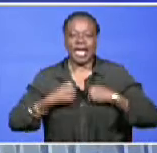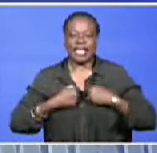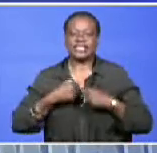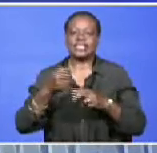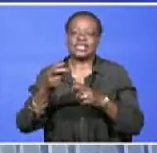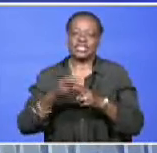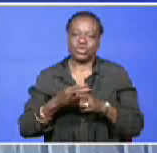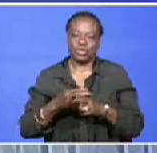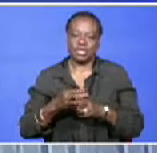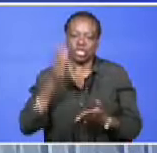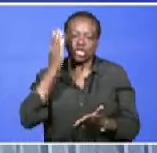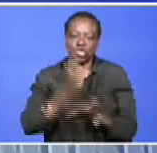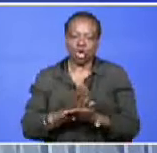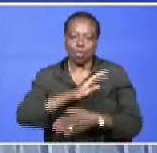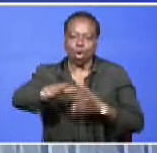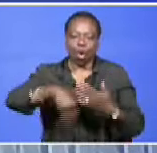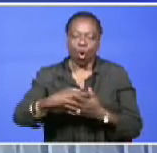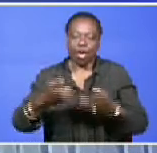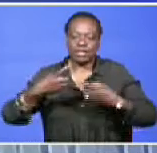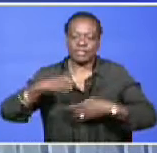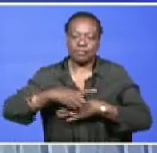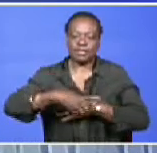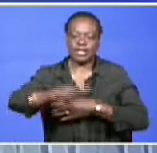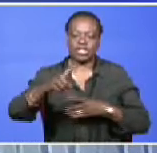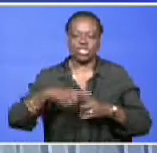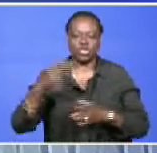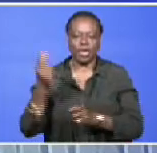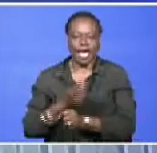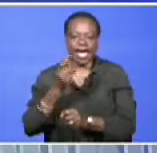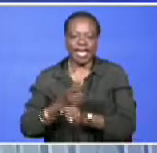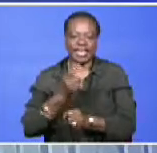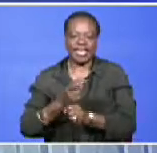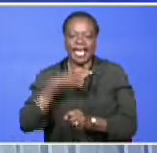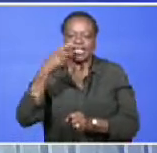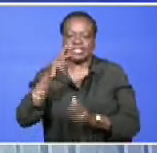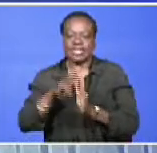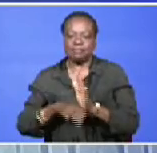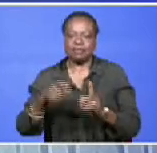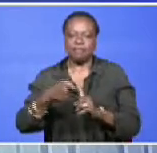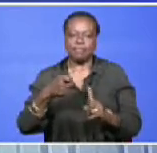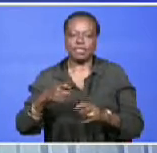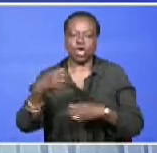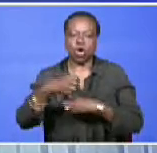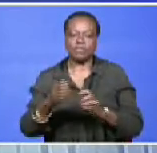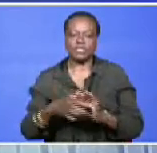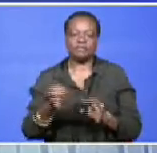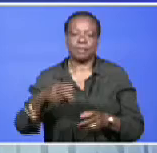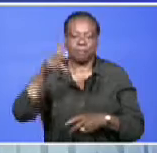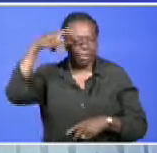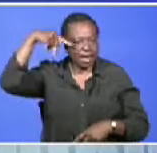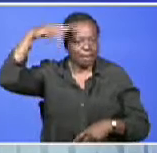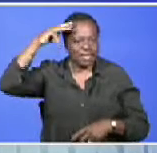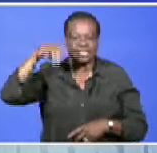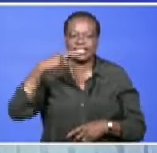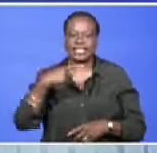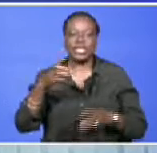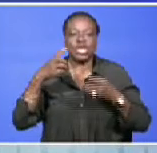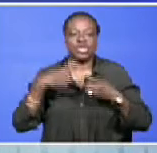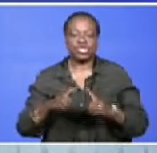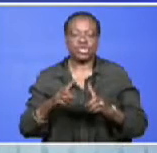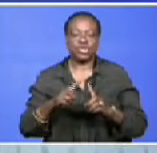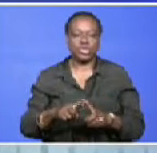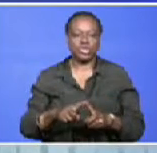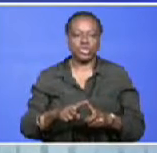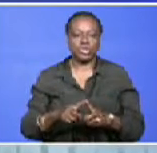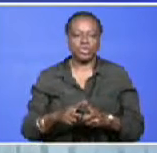temporarily halted all deportations to Haiti. A statement from the office of the prime minister today indicated that due to political